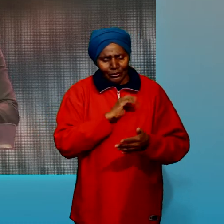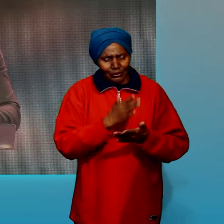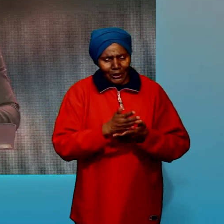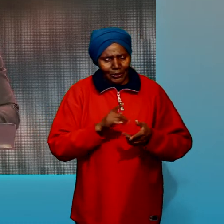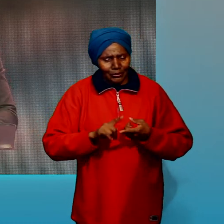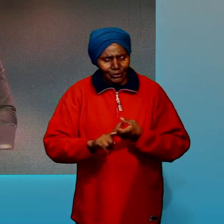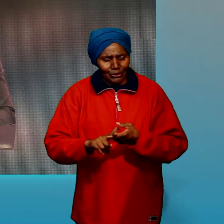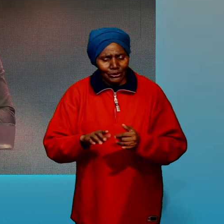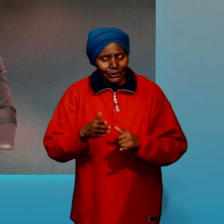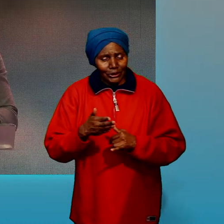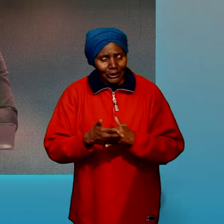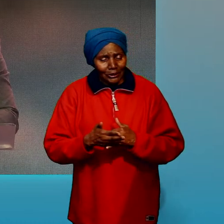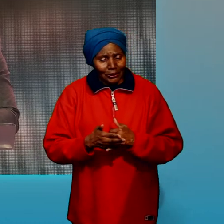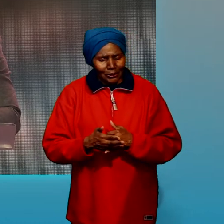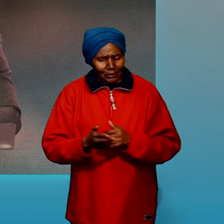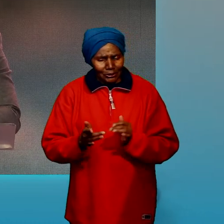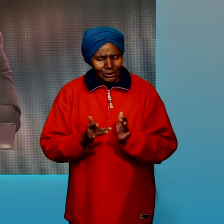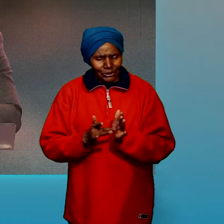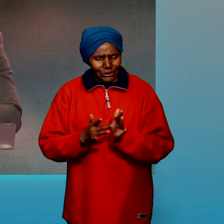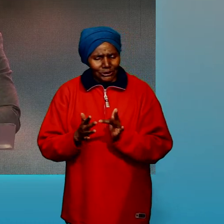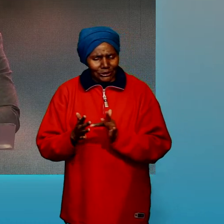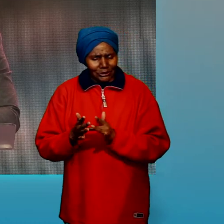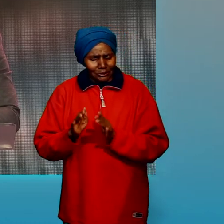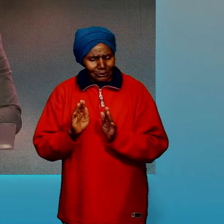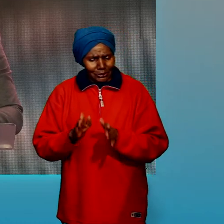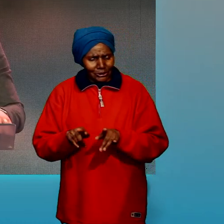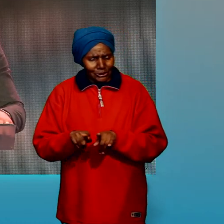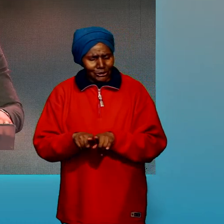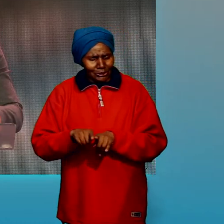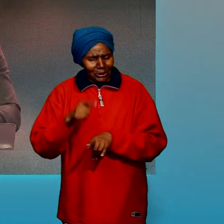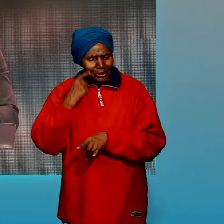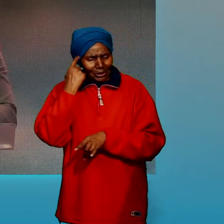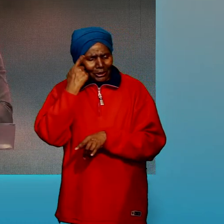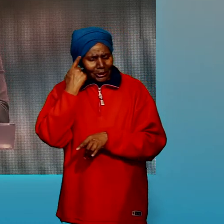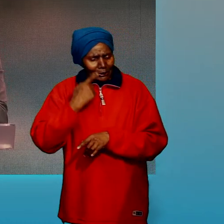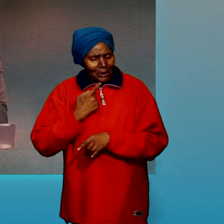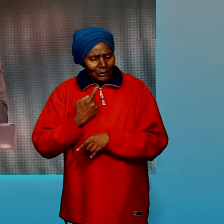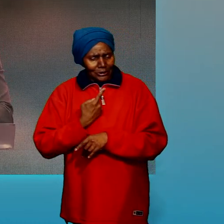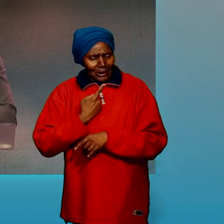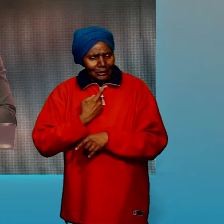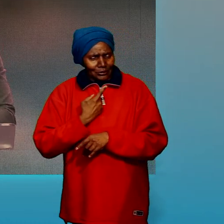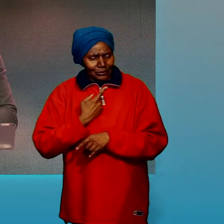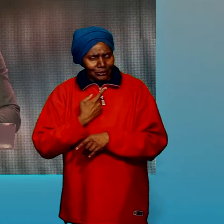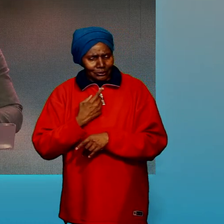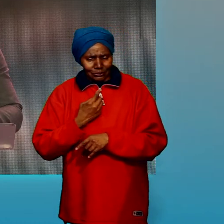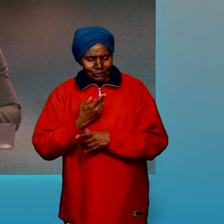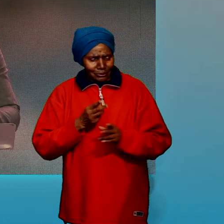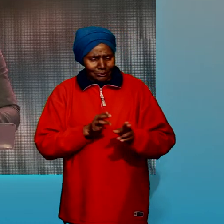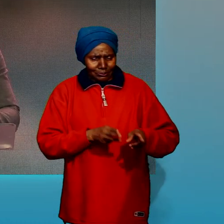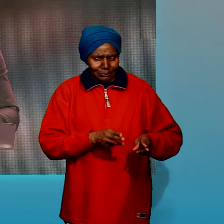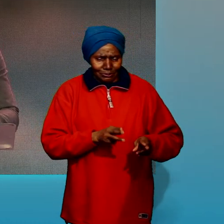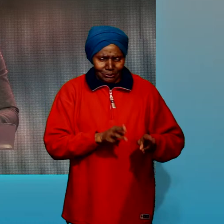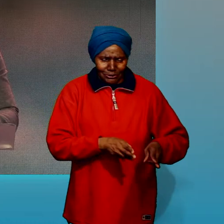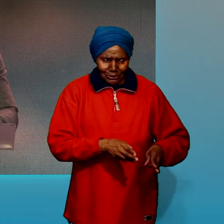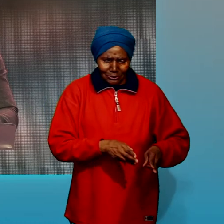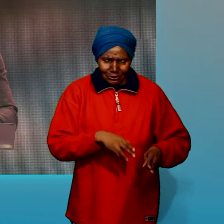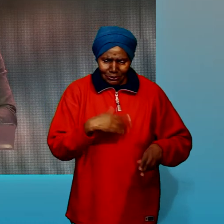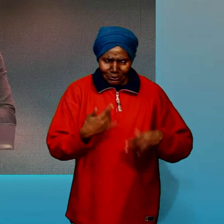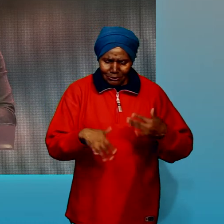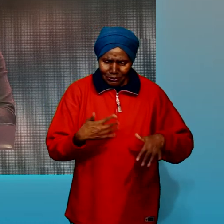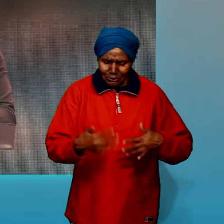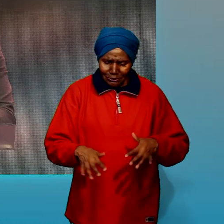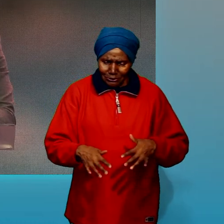And yet Jesus must have been considering his own death, the pain, the anguish, the sorrow, the trauma that he would be going